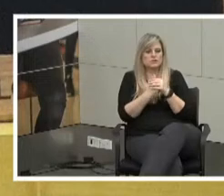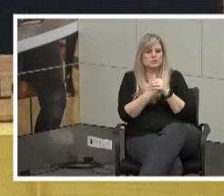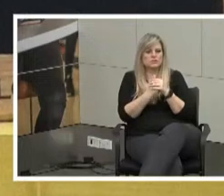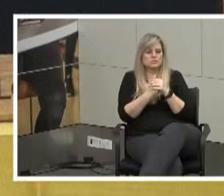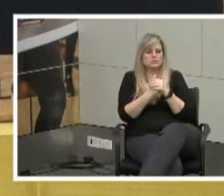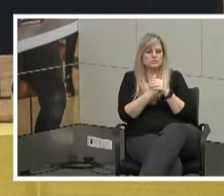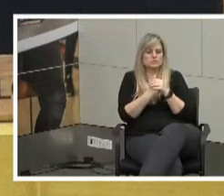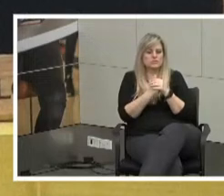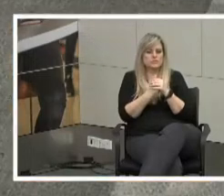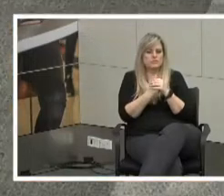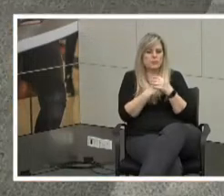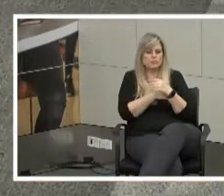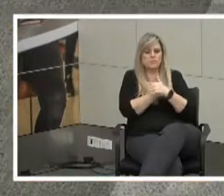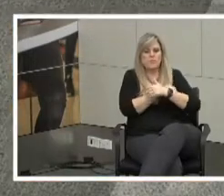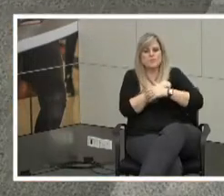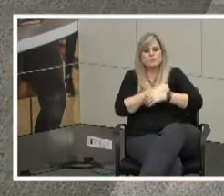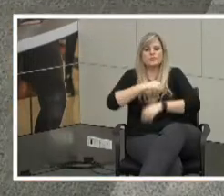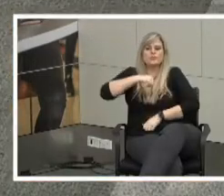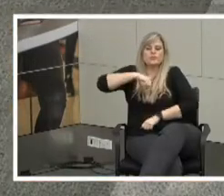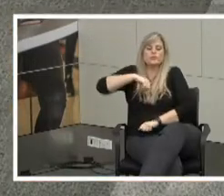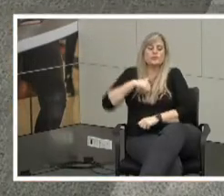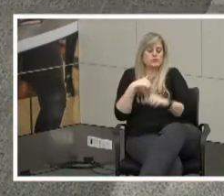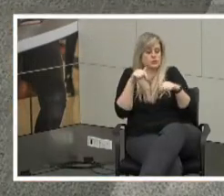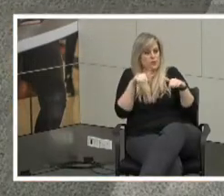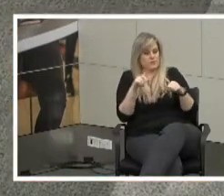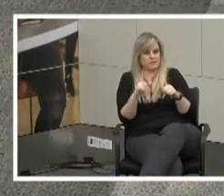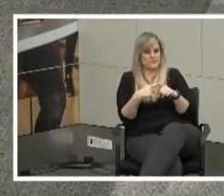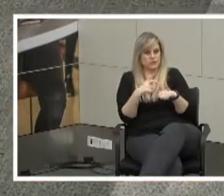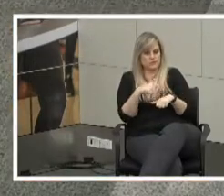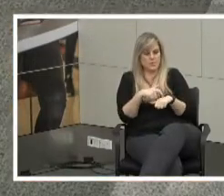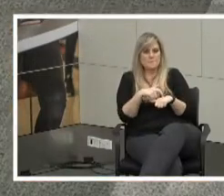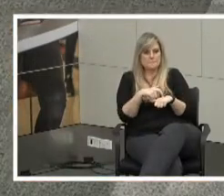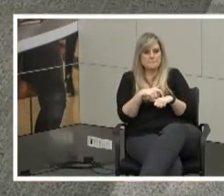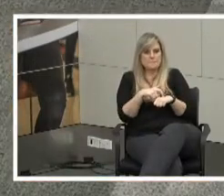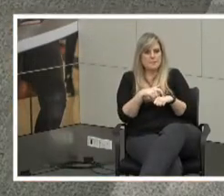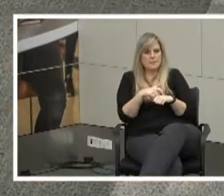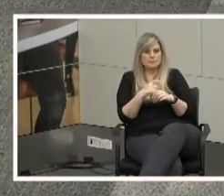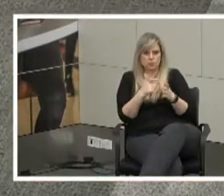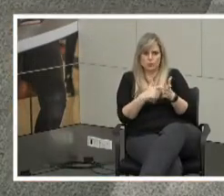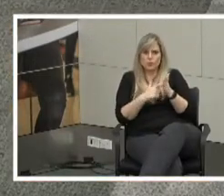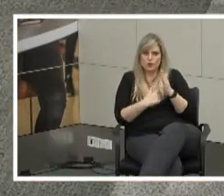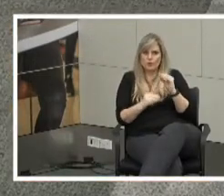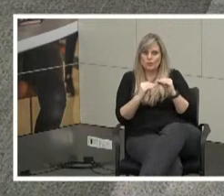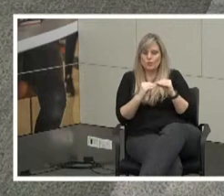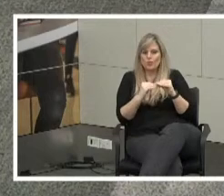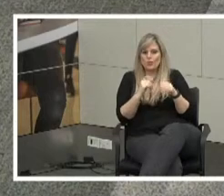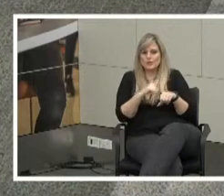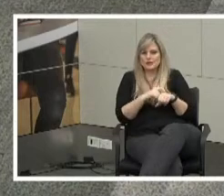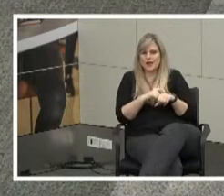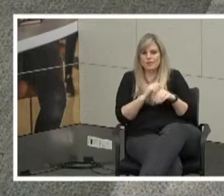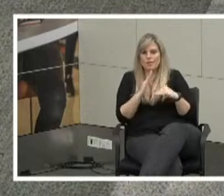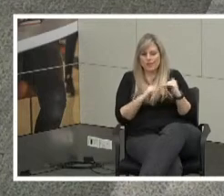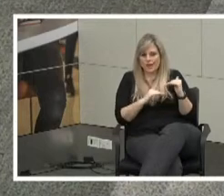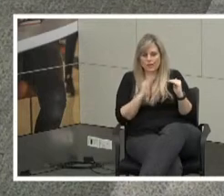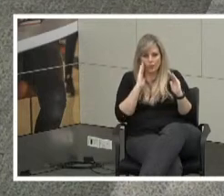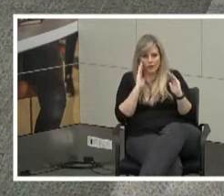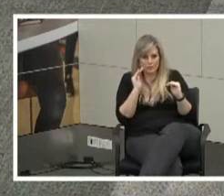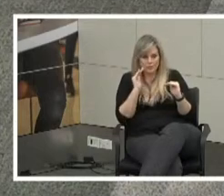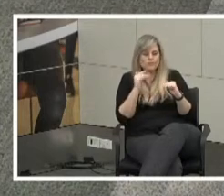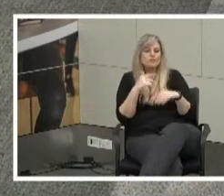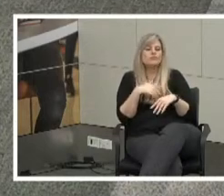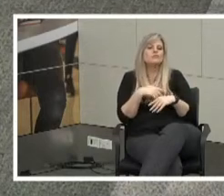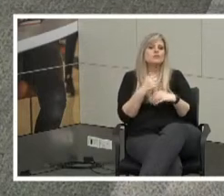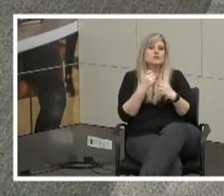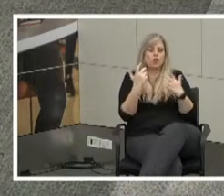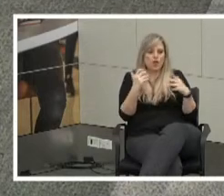you expanded um this first time was uh it took longer than what we wanted of course there were a lot